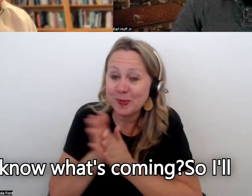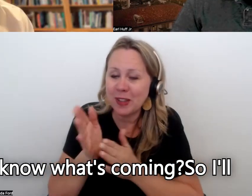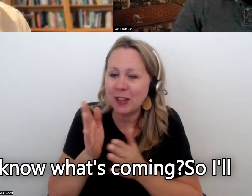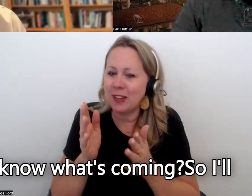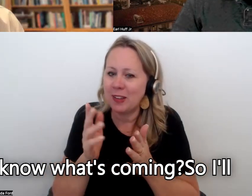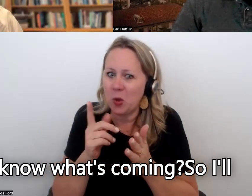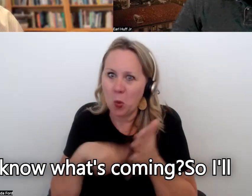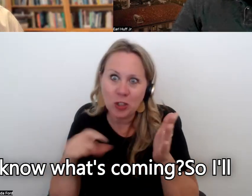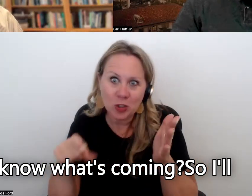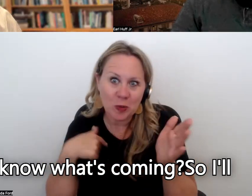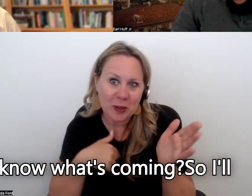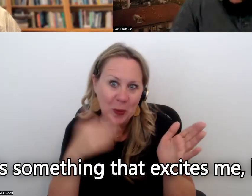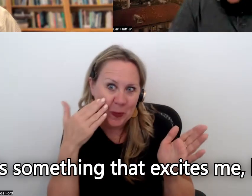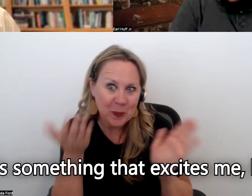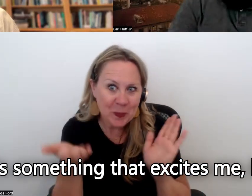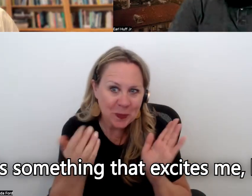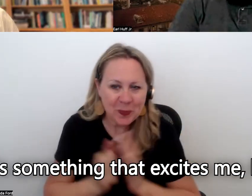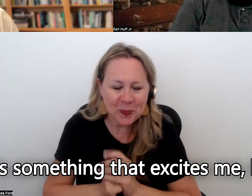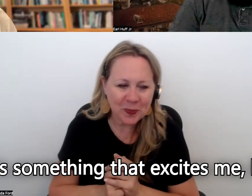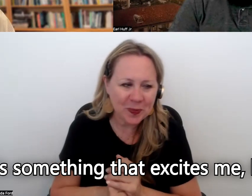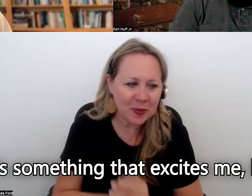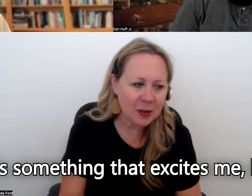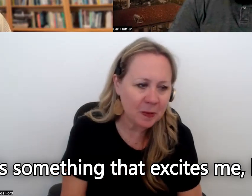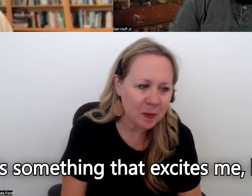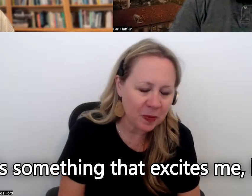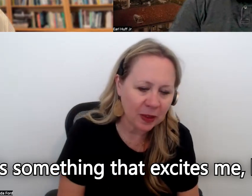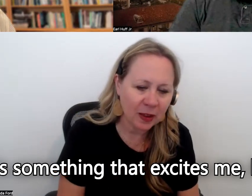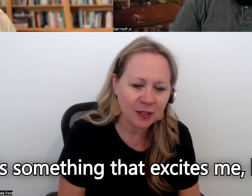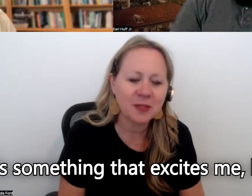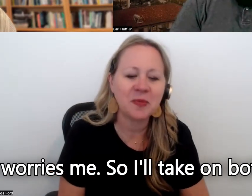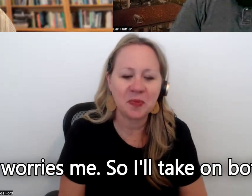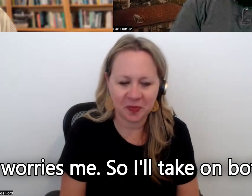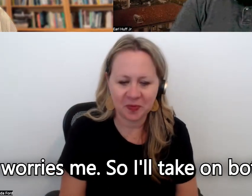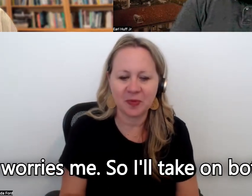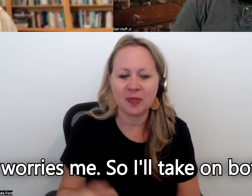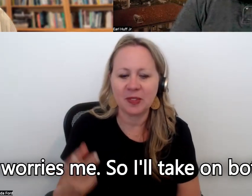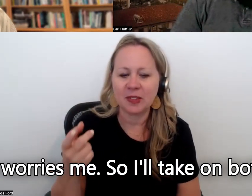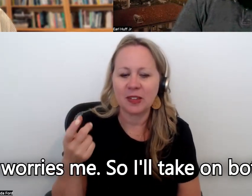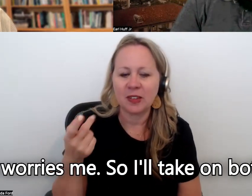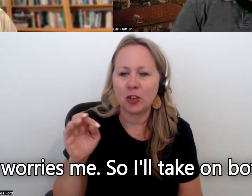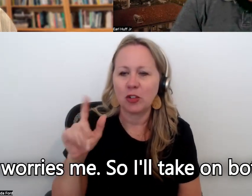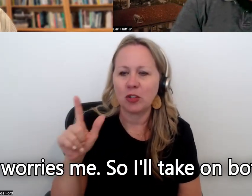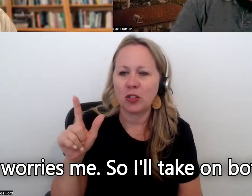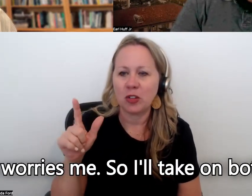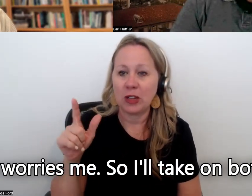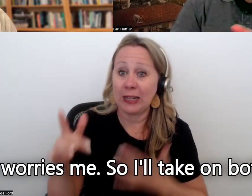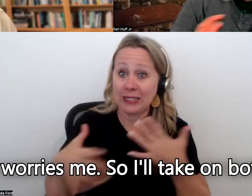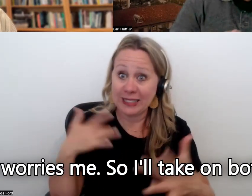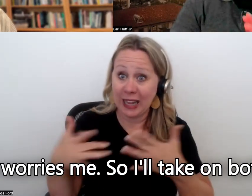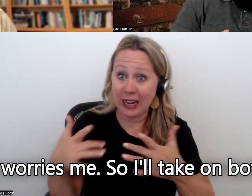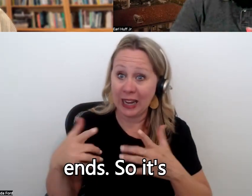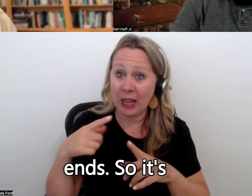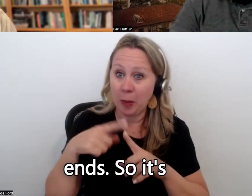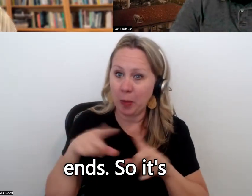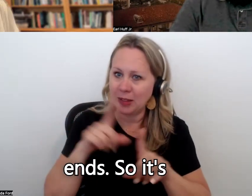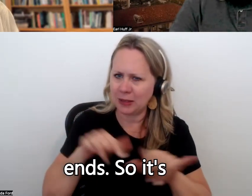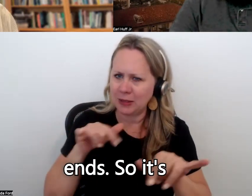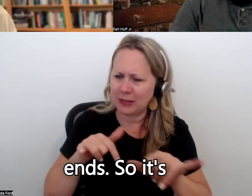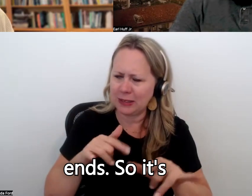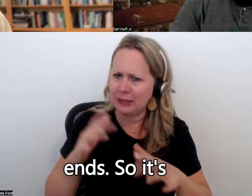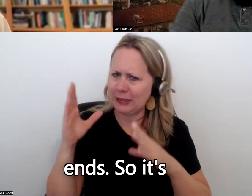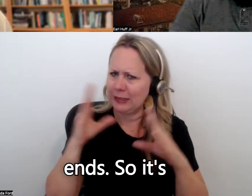coming? So I'll say it's something that excites me, but also worries me. So I'll take it on both